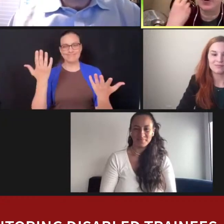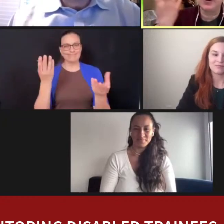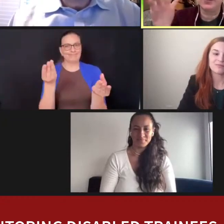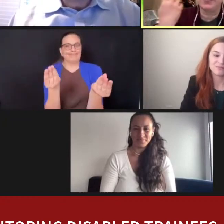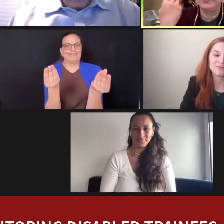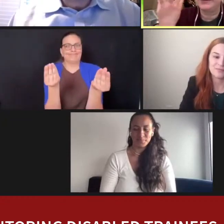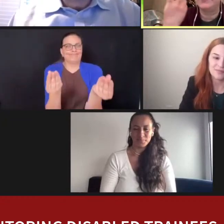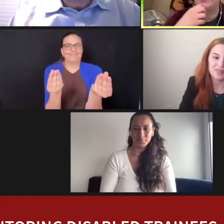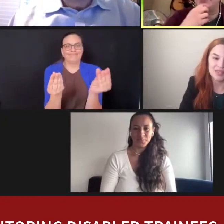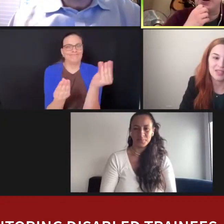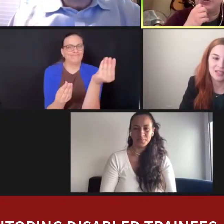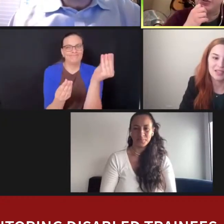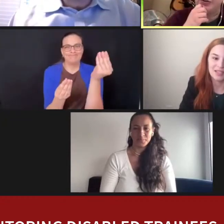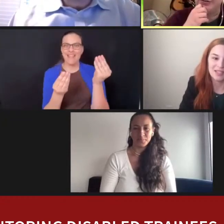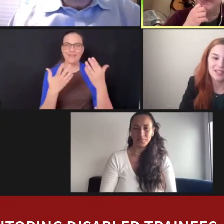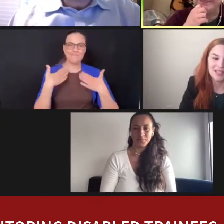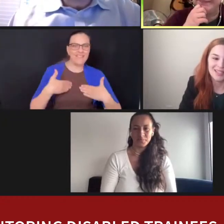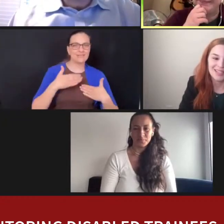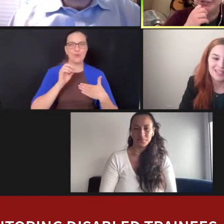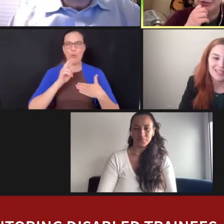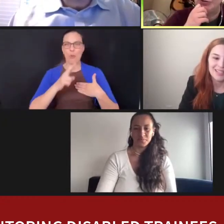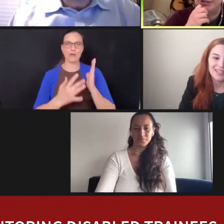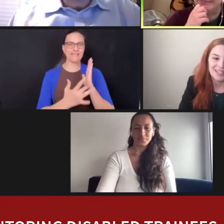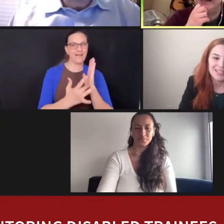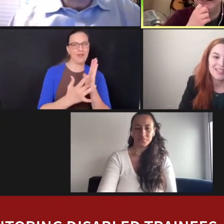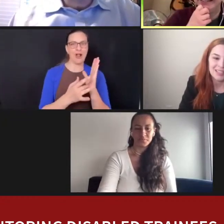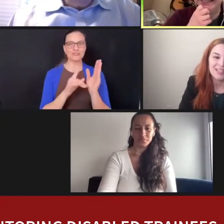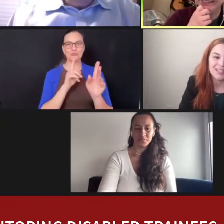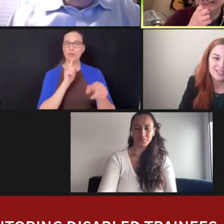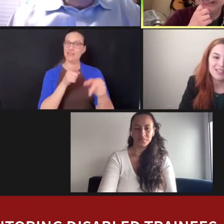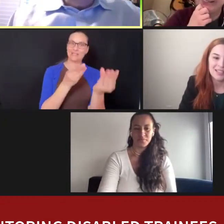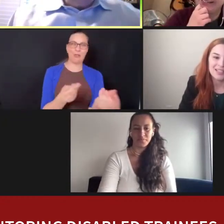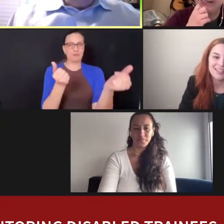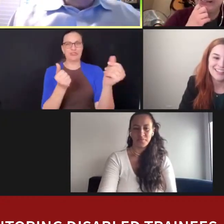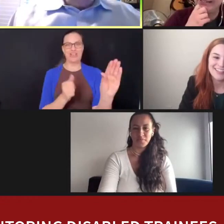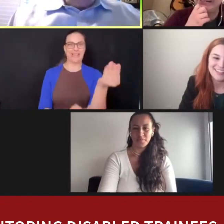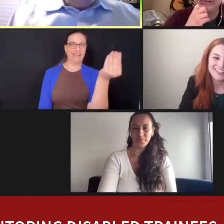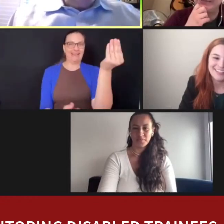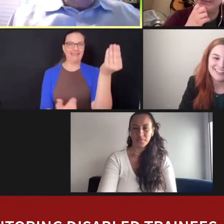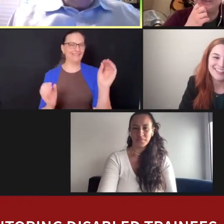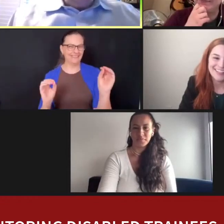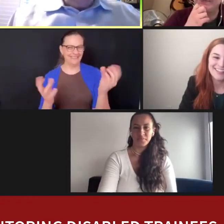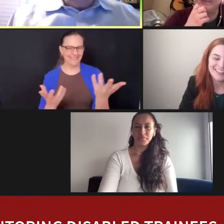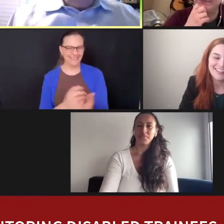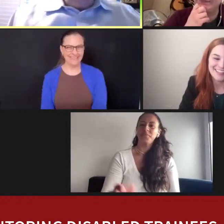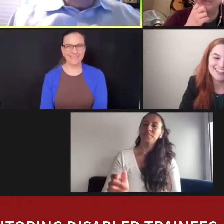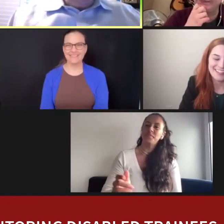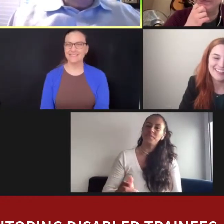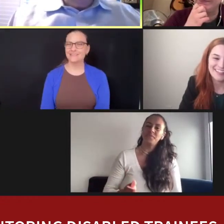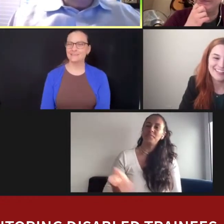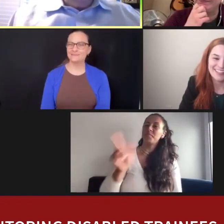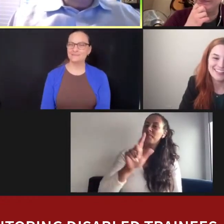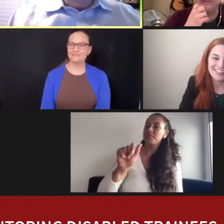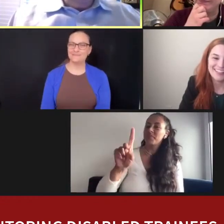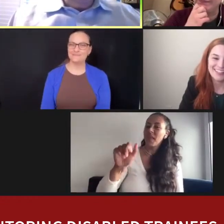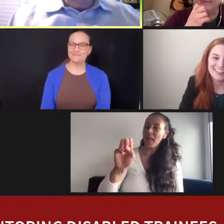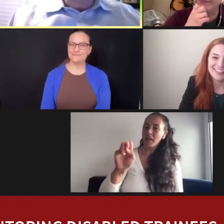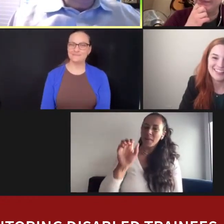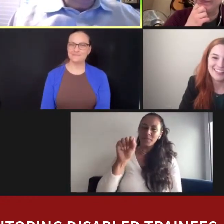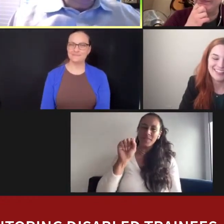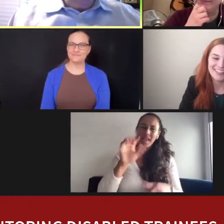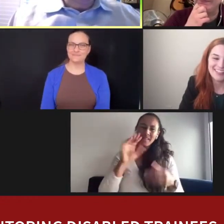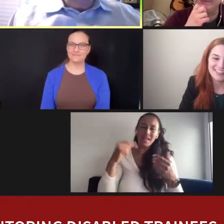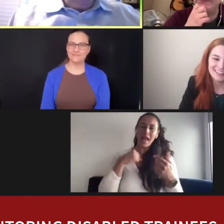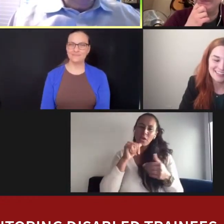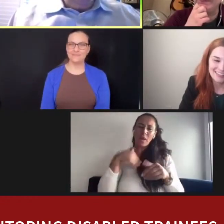physical or kind of technological solution. Yeah, I think part of what just, and I don't have the same